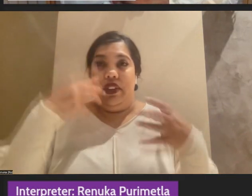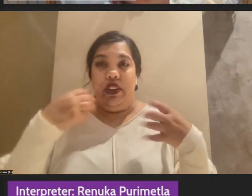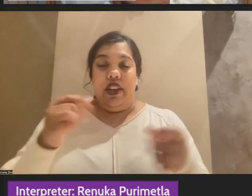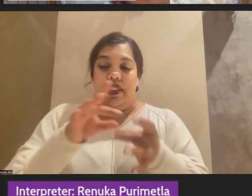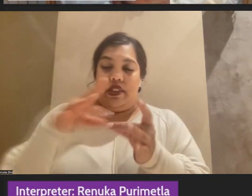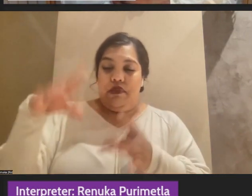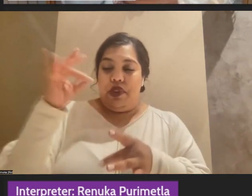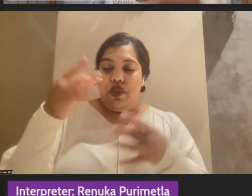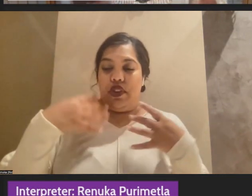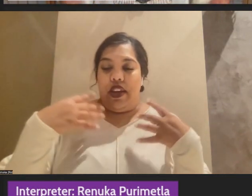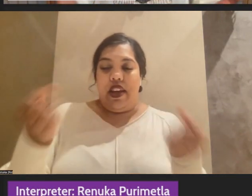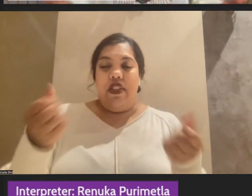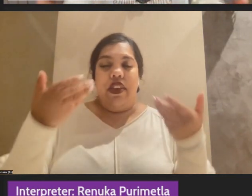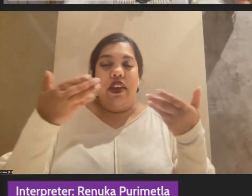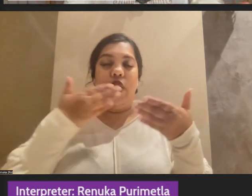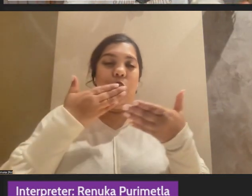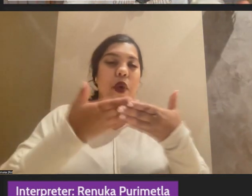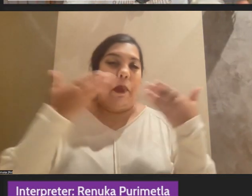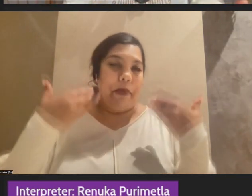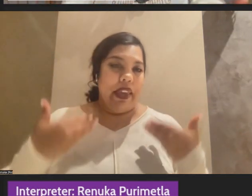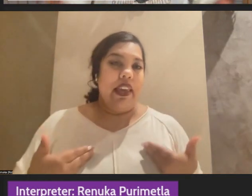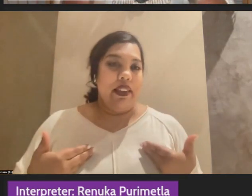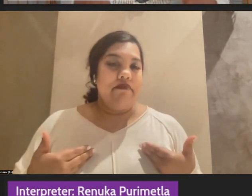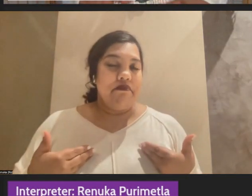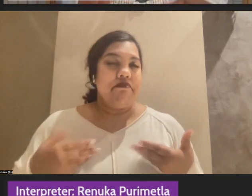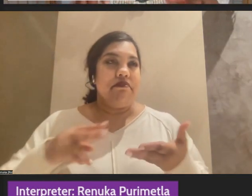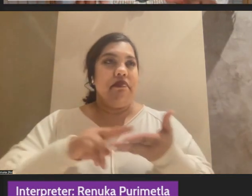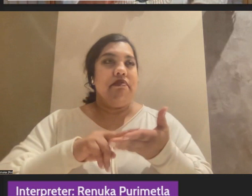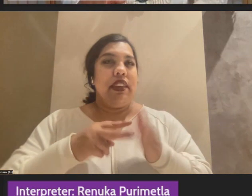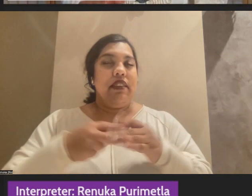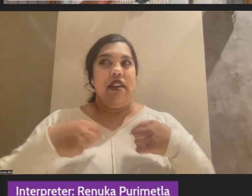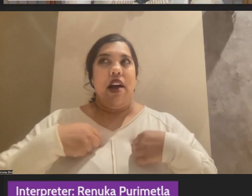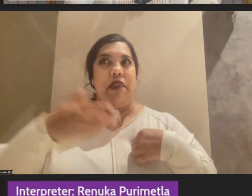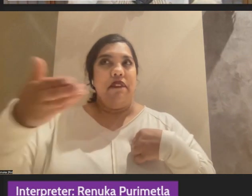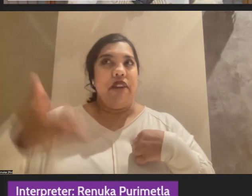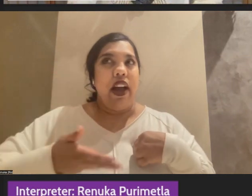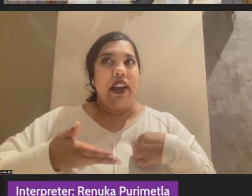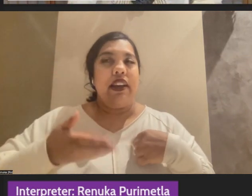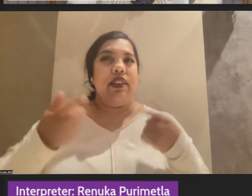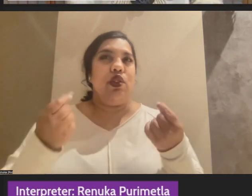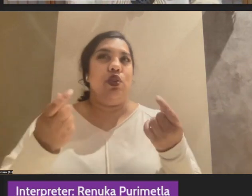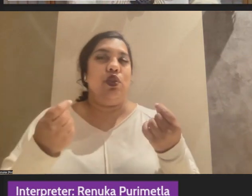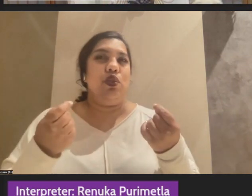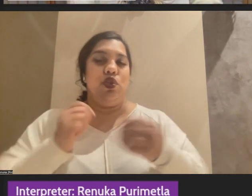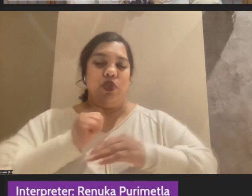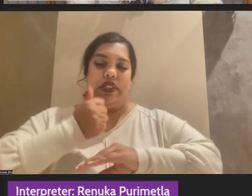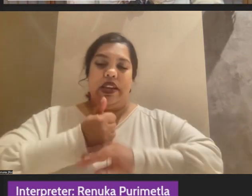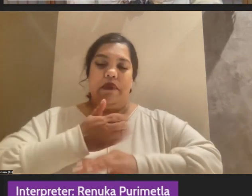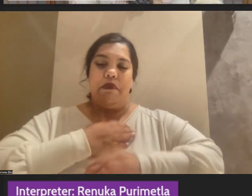me, what is my invitation to lay as the foundation to make that